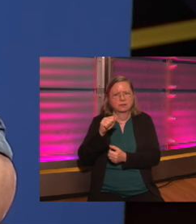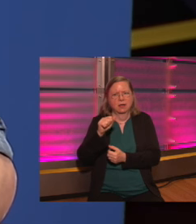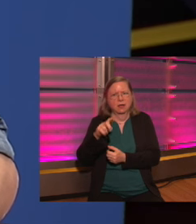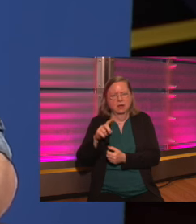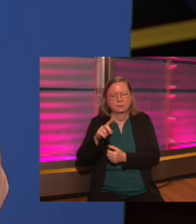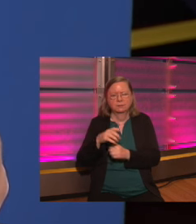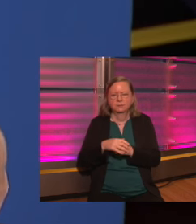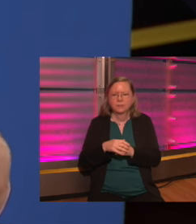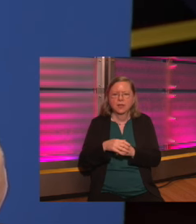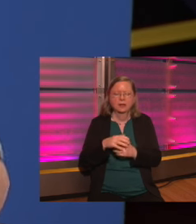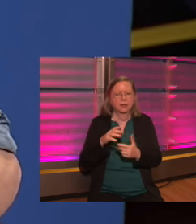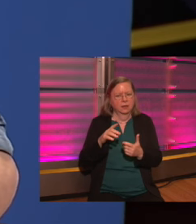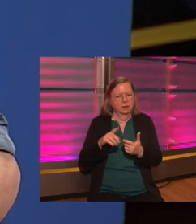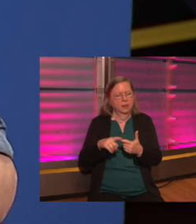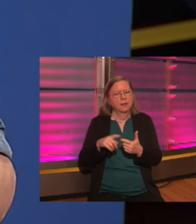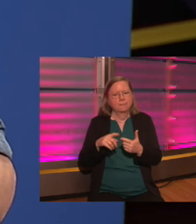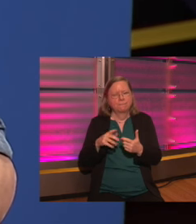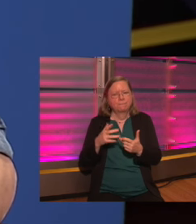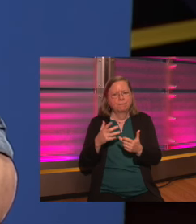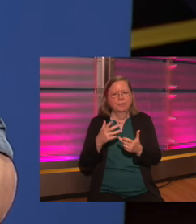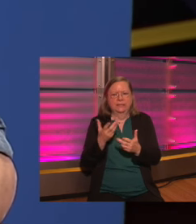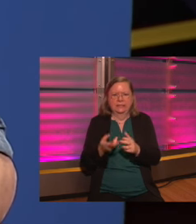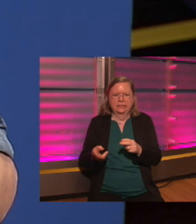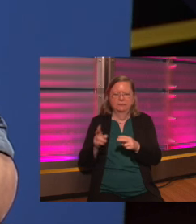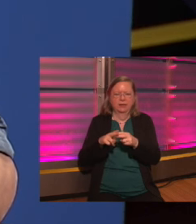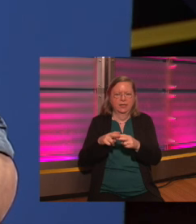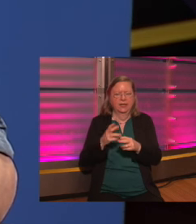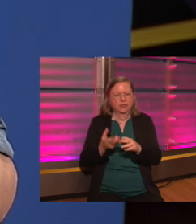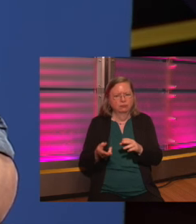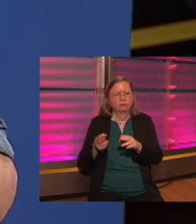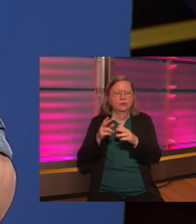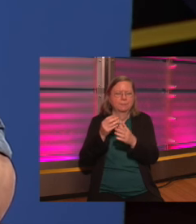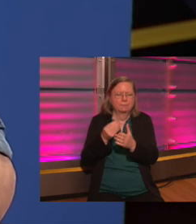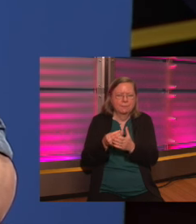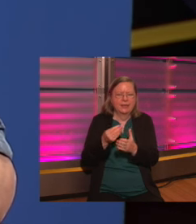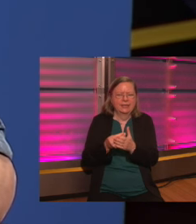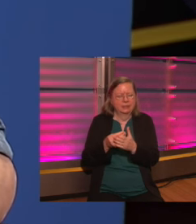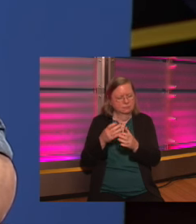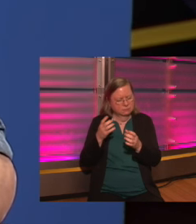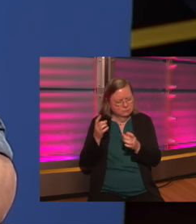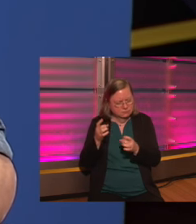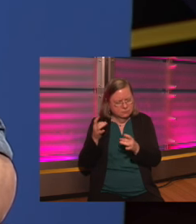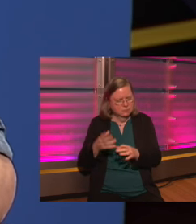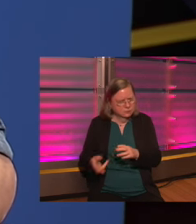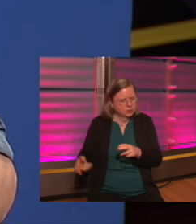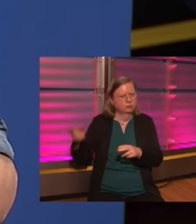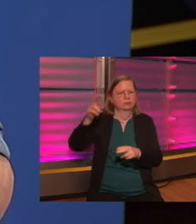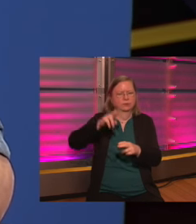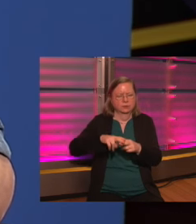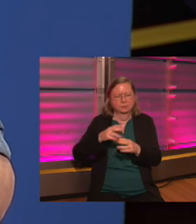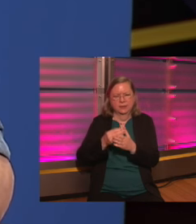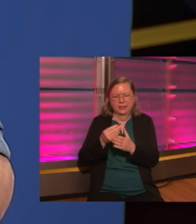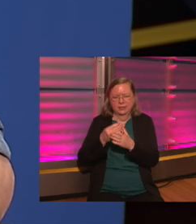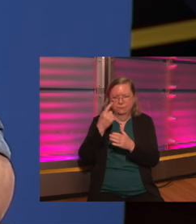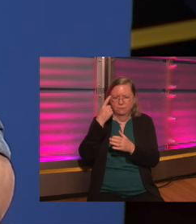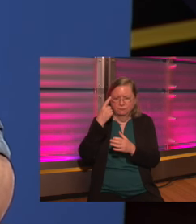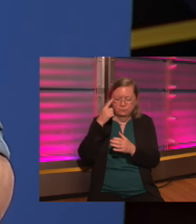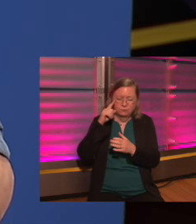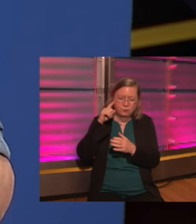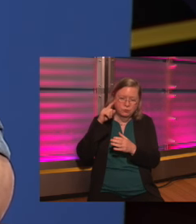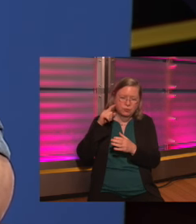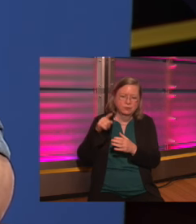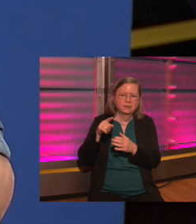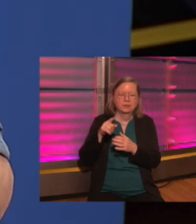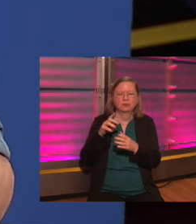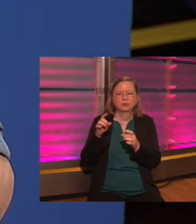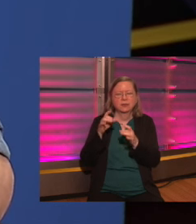to be a significant increase in money going to this crisis. The UNHCR last year was only reached 51% of its budget